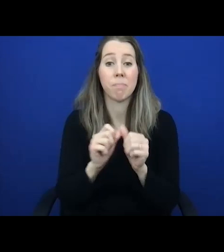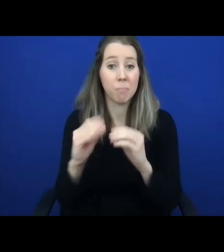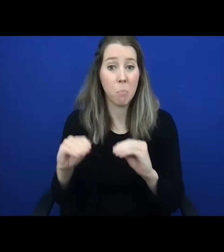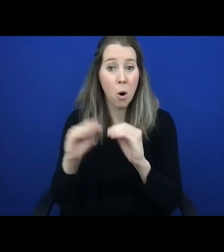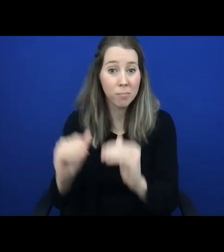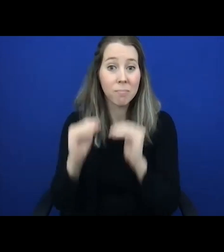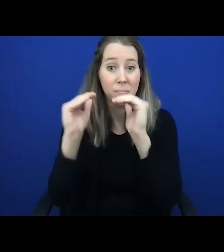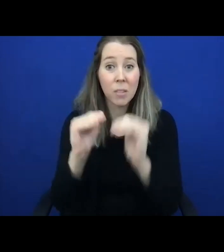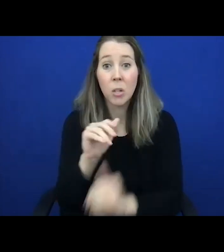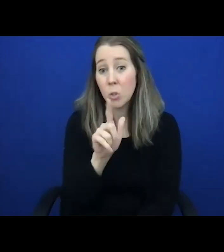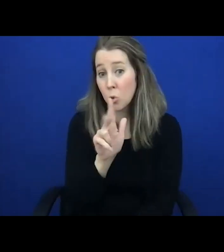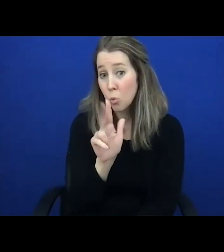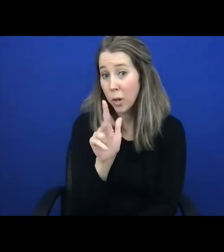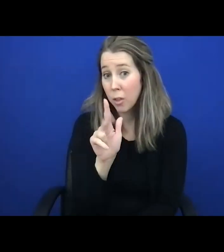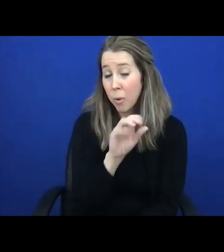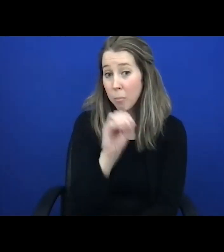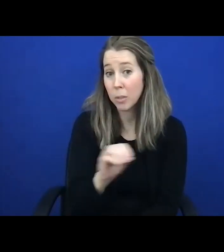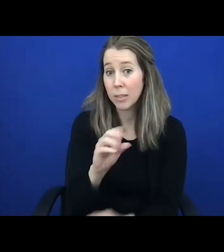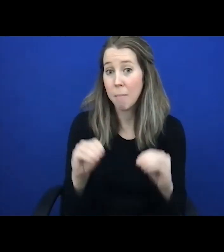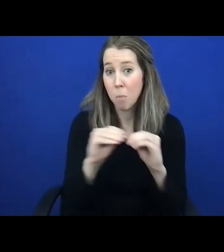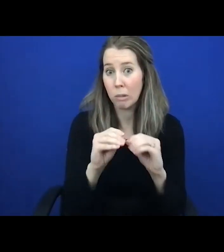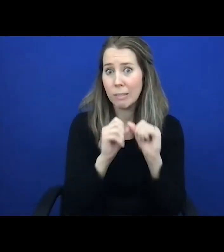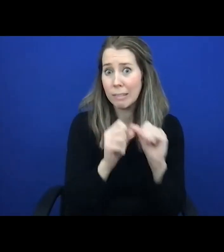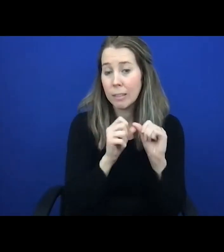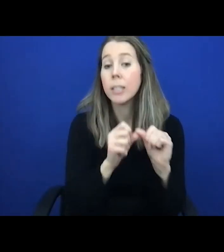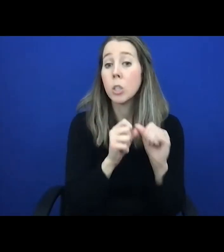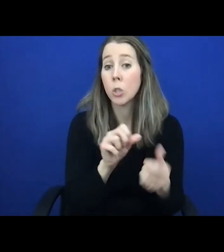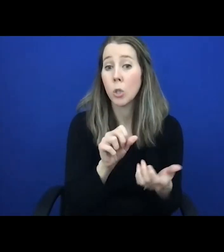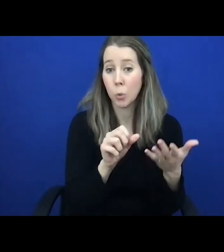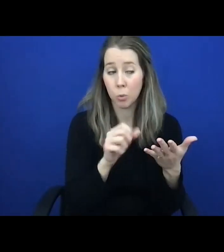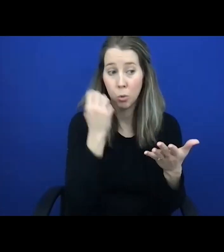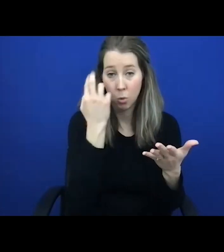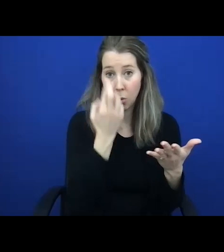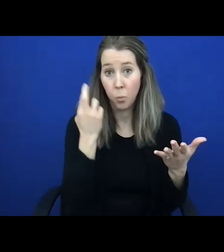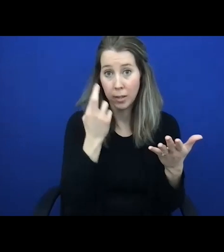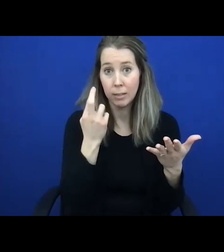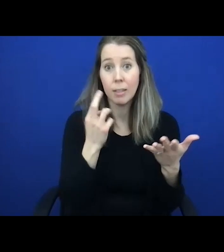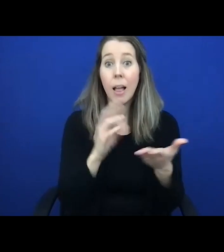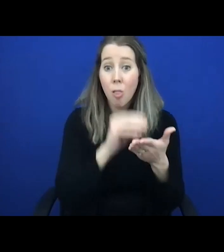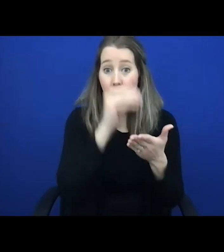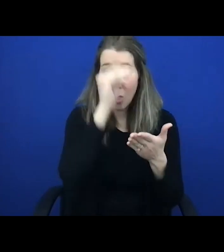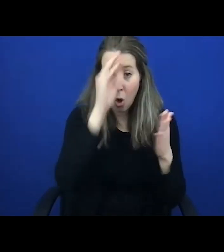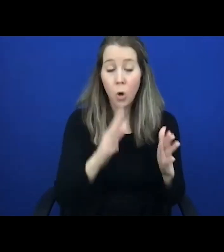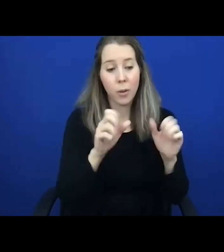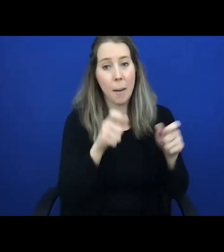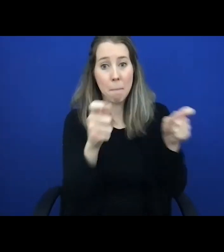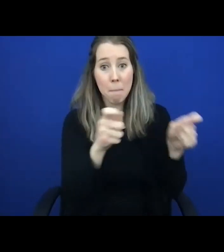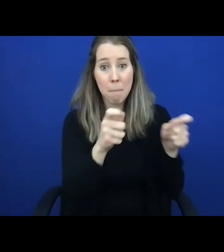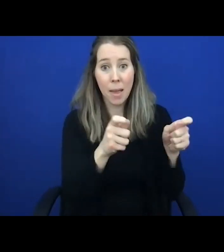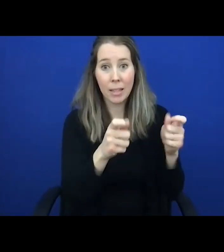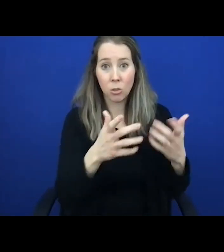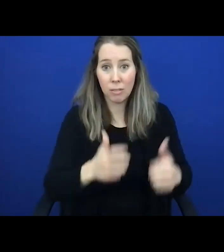higher persistence rate in FlexPath because the learner can manage the life